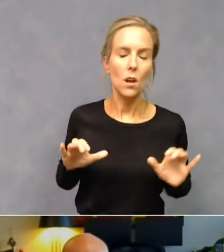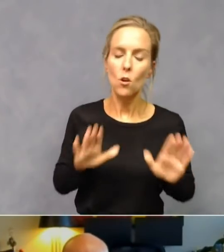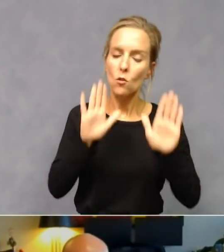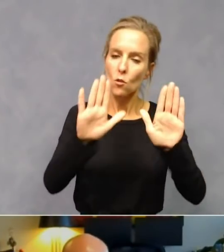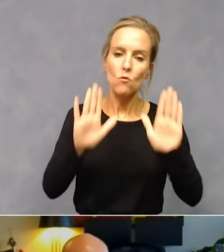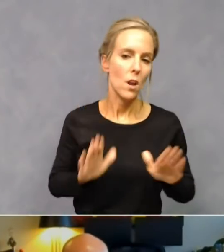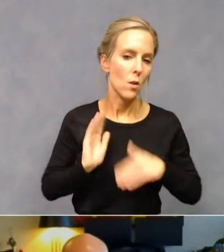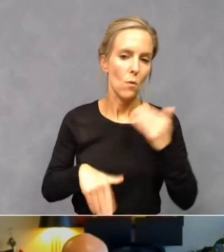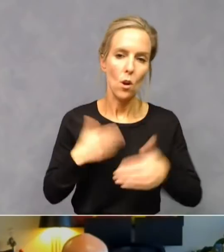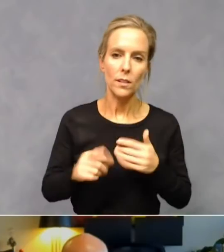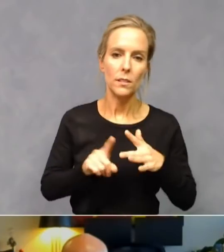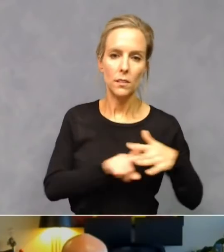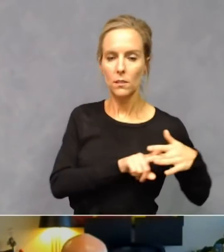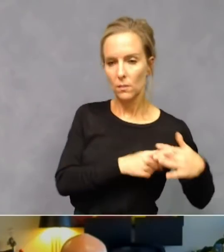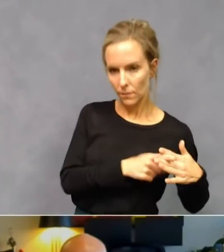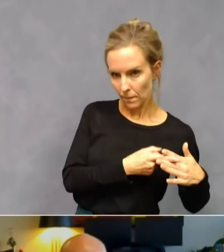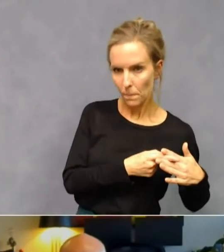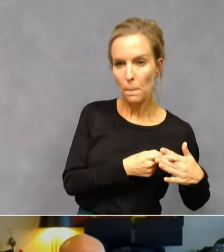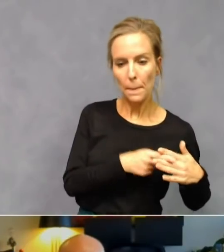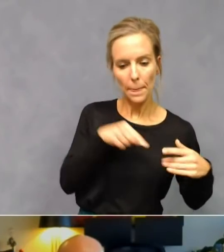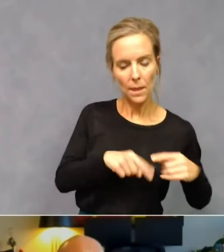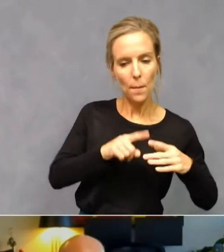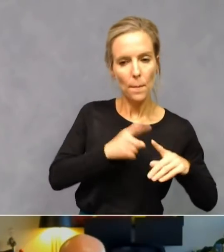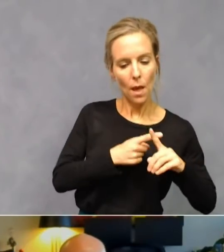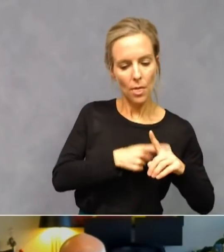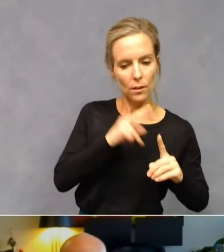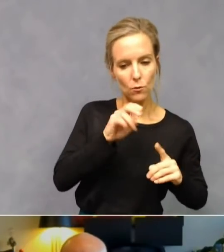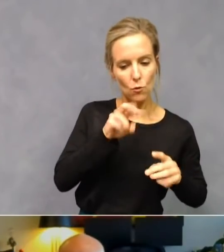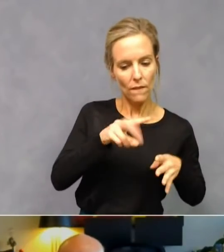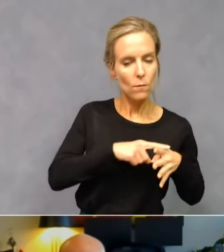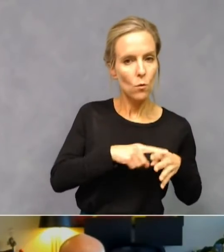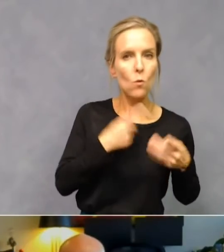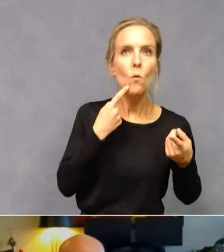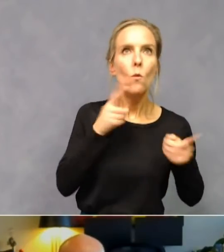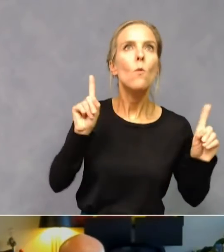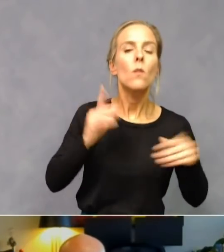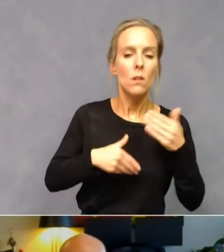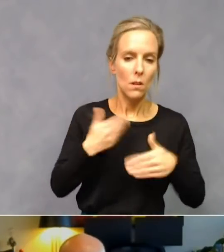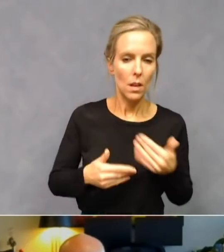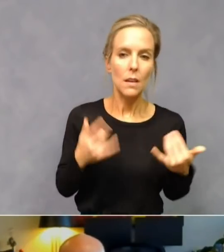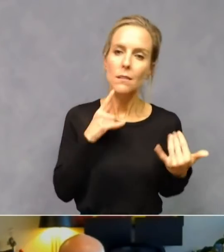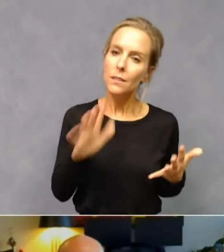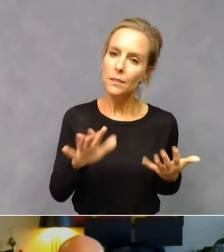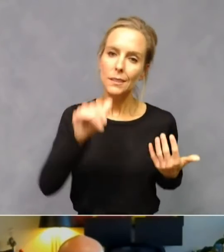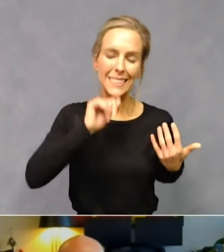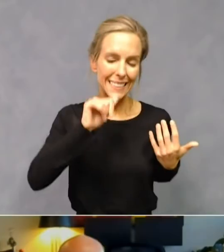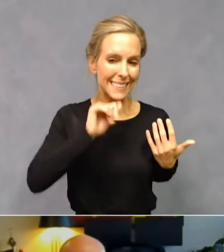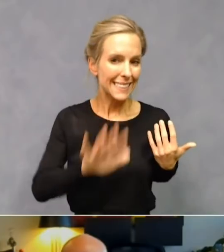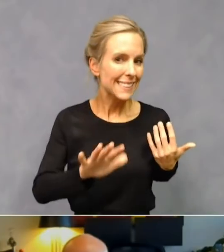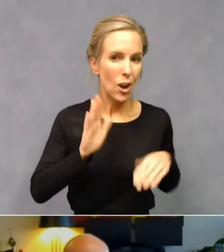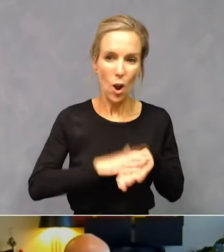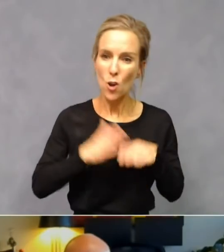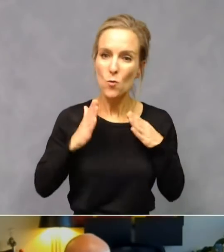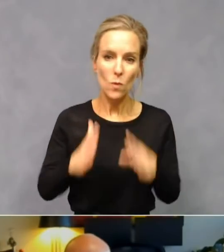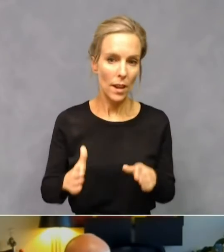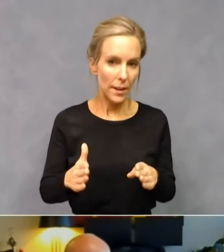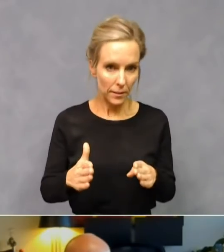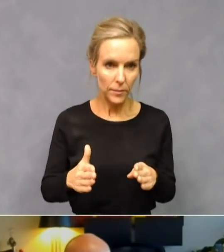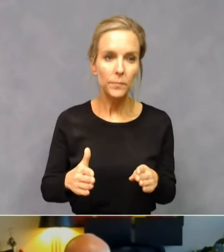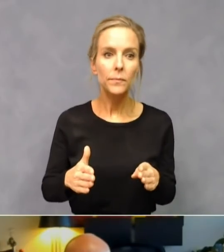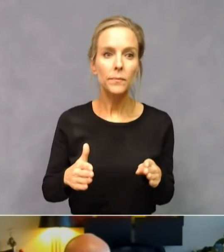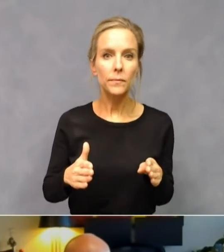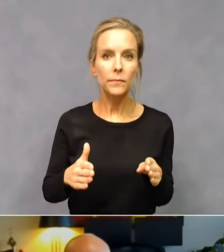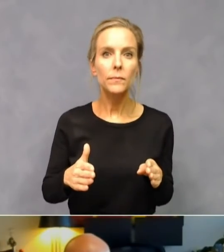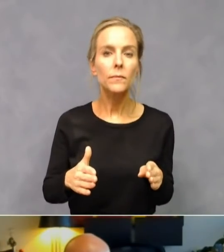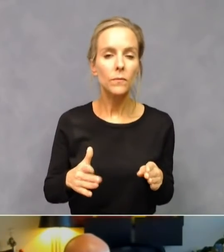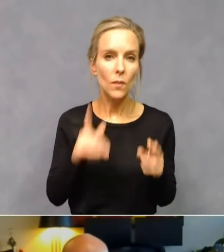the beginning of this month. So hang in there. It's on its way. And we hope to have all of